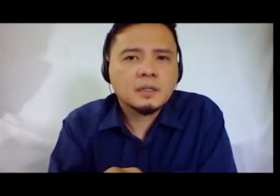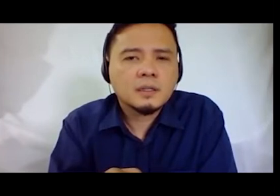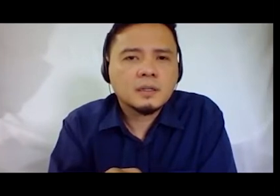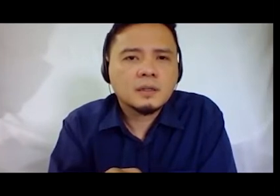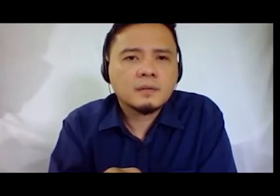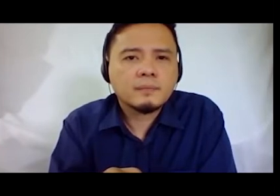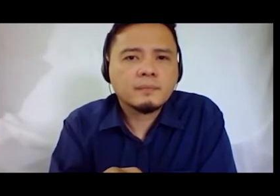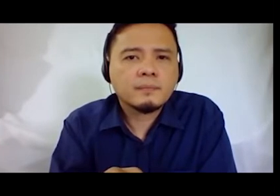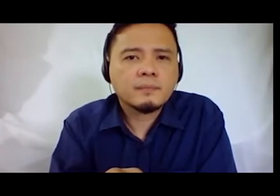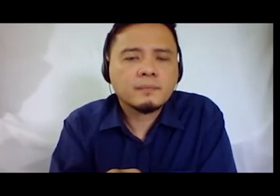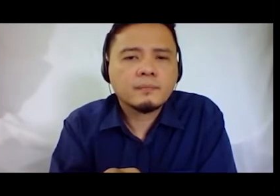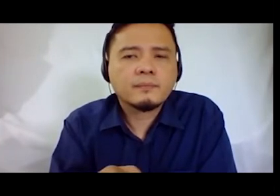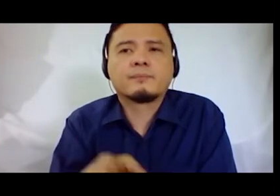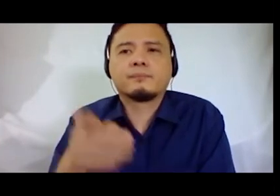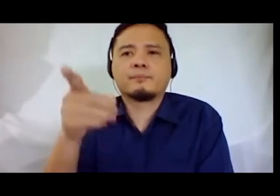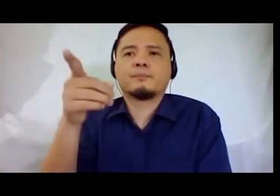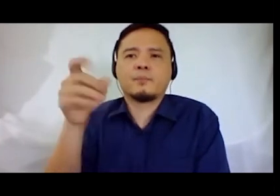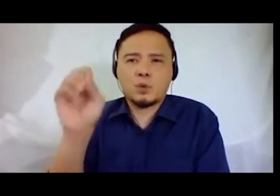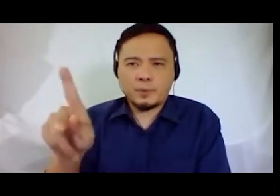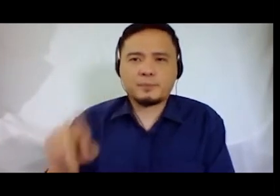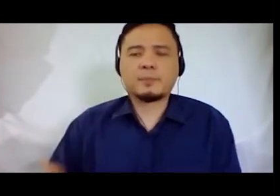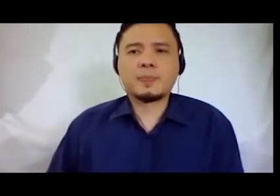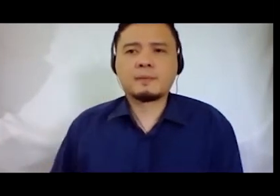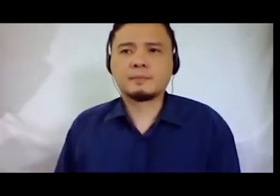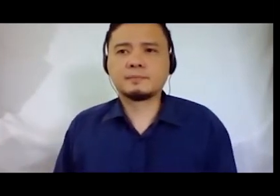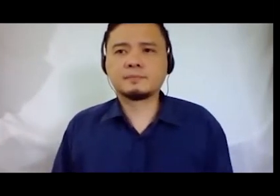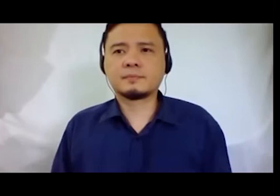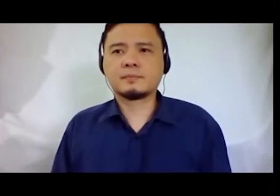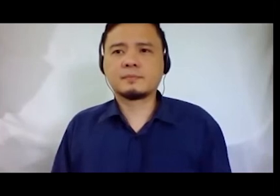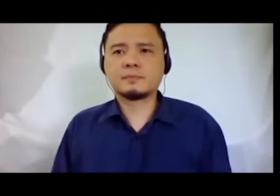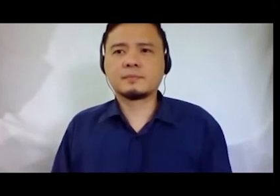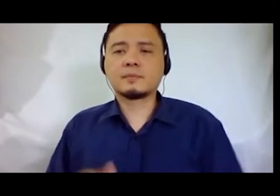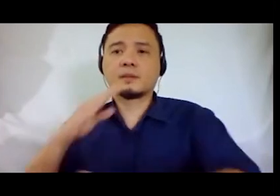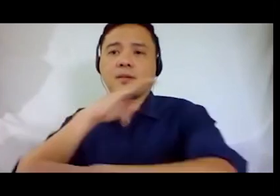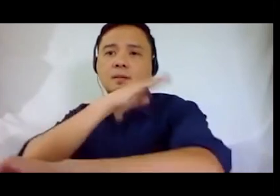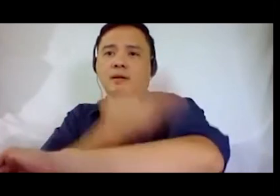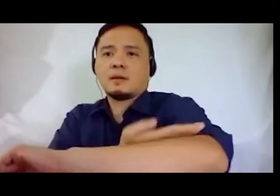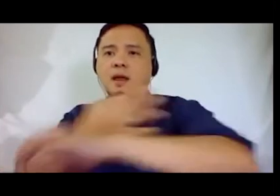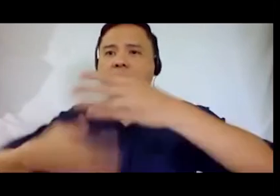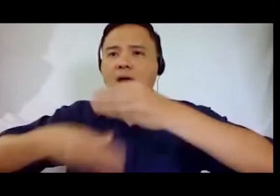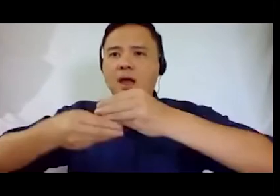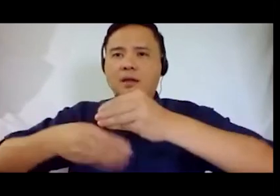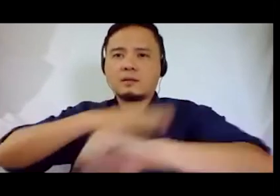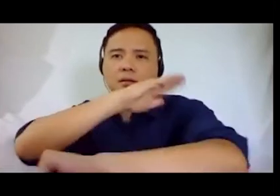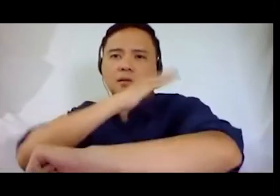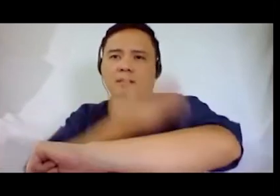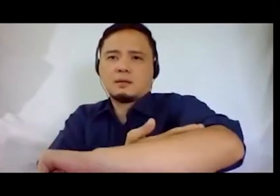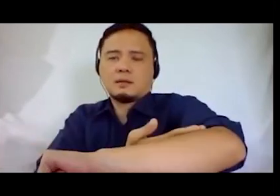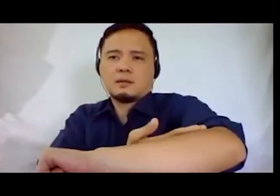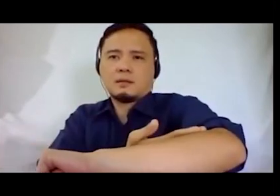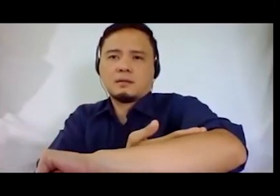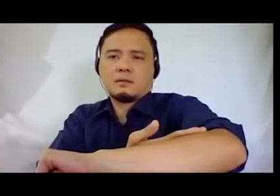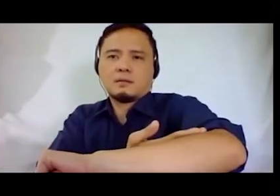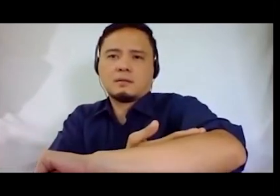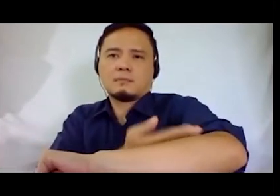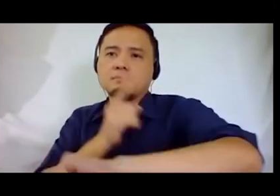Okay. So yeah, add the um, add that sign at the